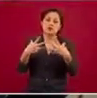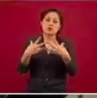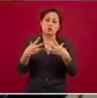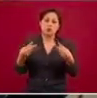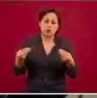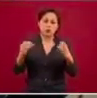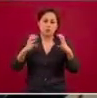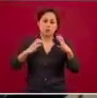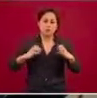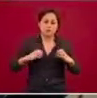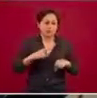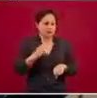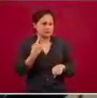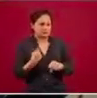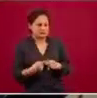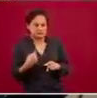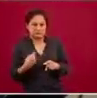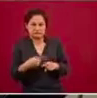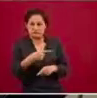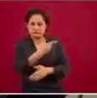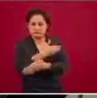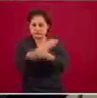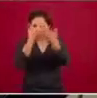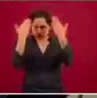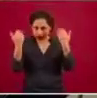So some people have expressed their concern